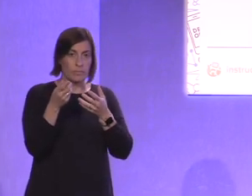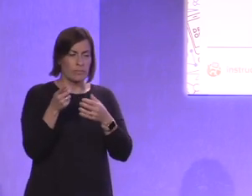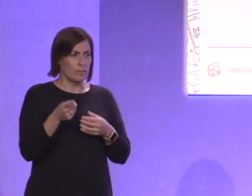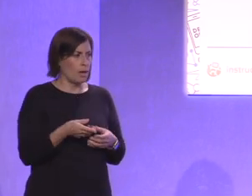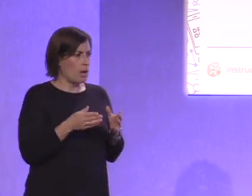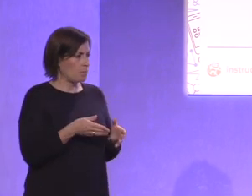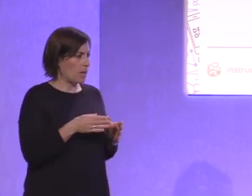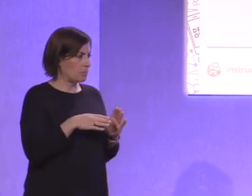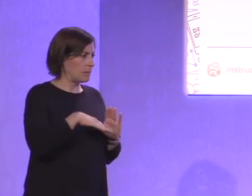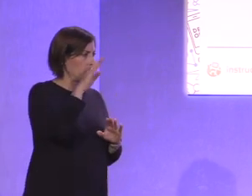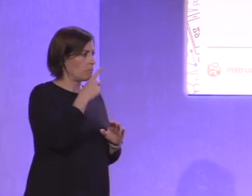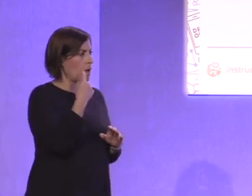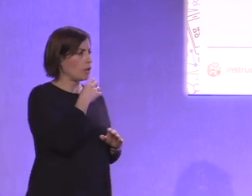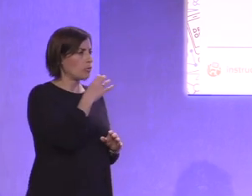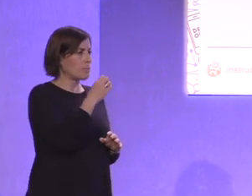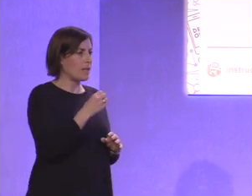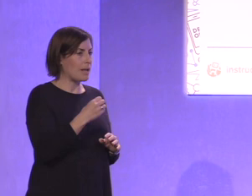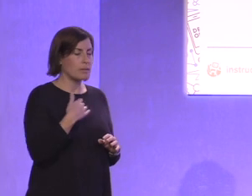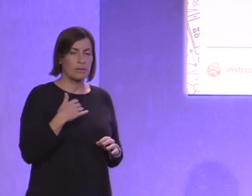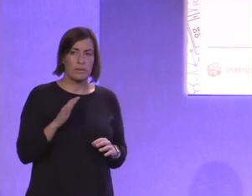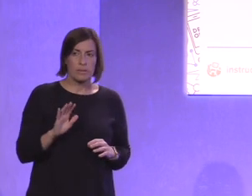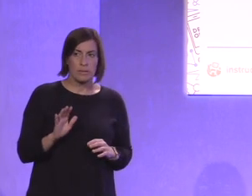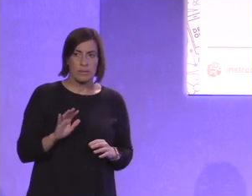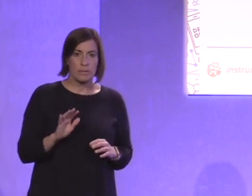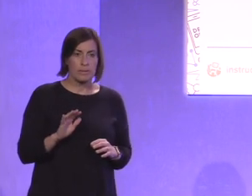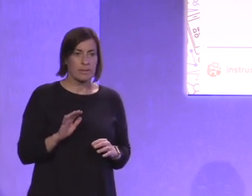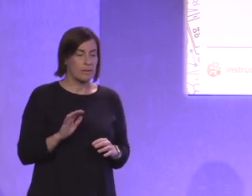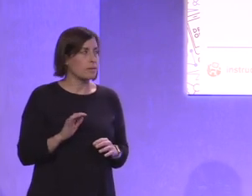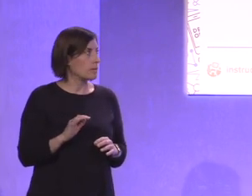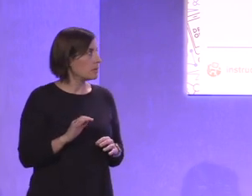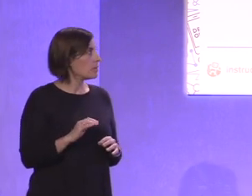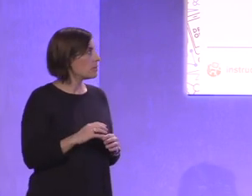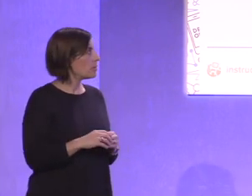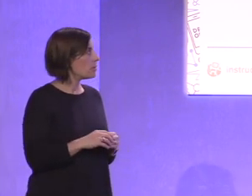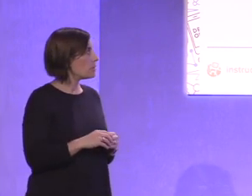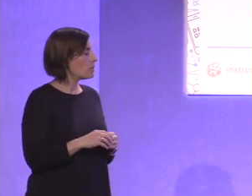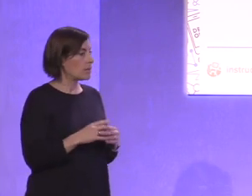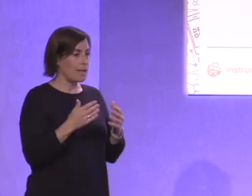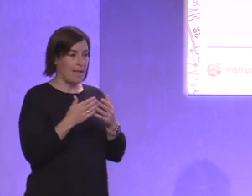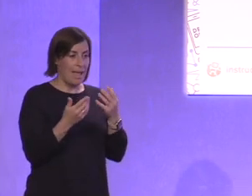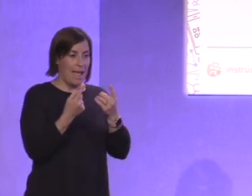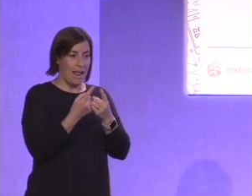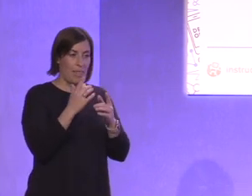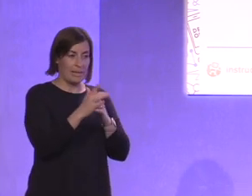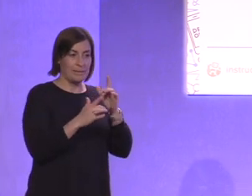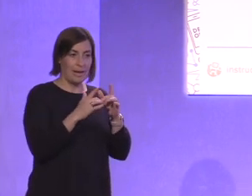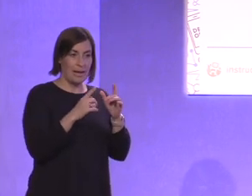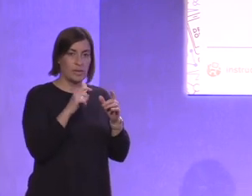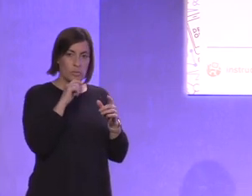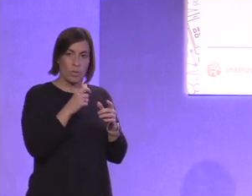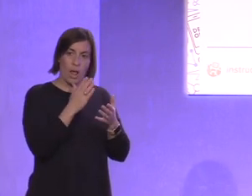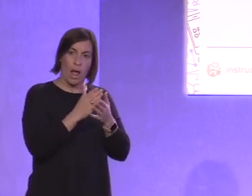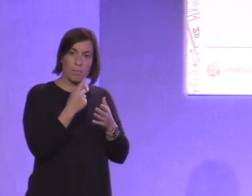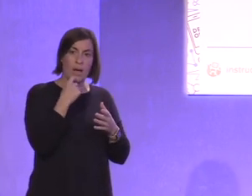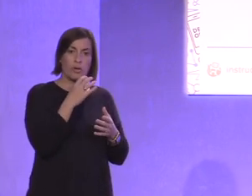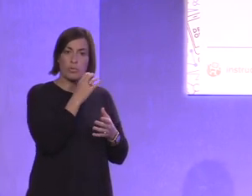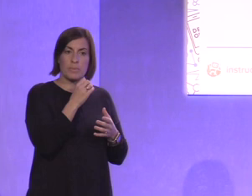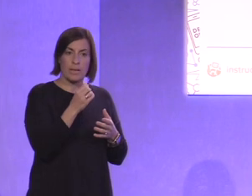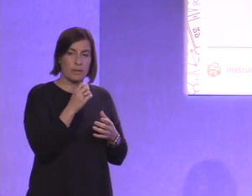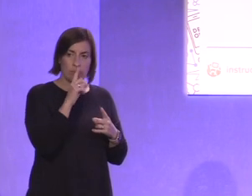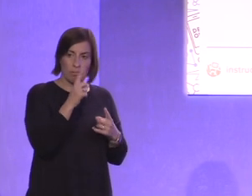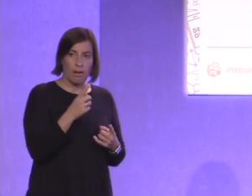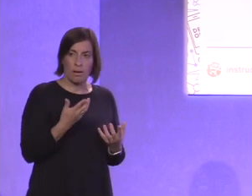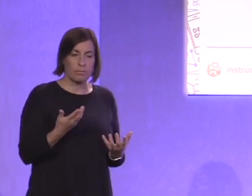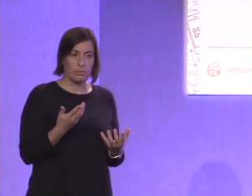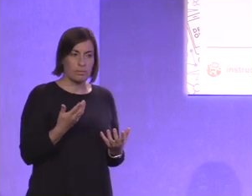up 100% of the time. Long story short is anything that's being served over the internet is not going to be served 100% of the time. Your ISP can't